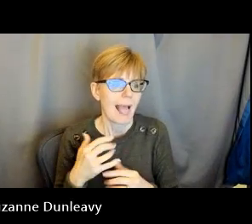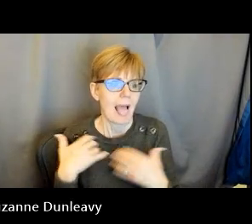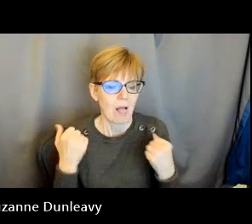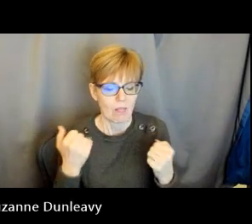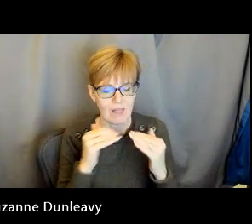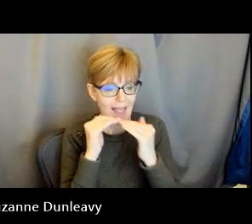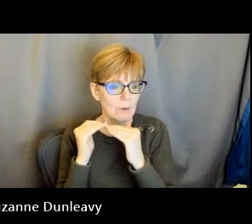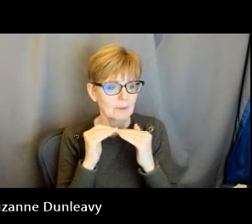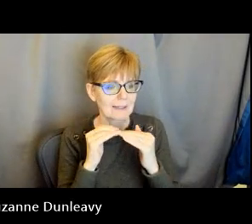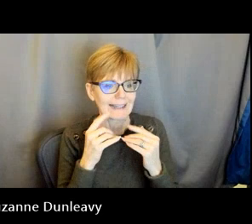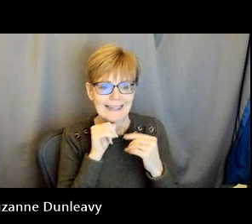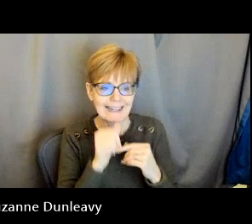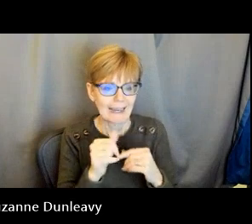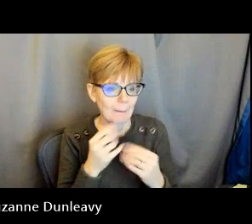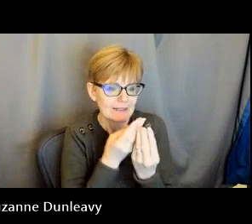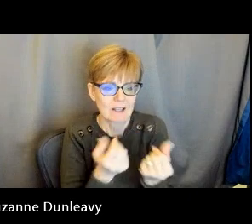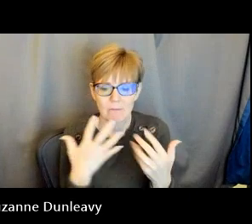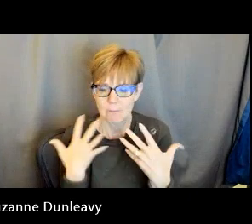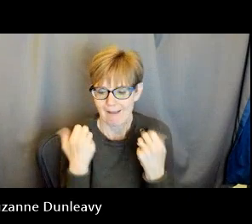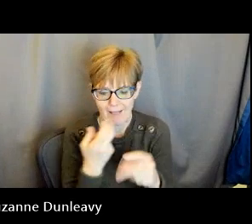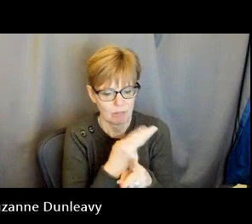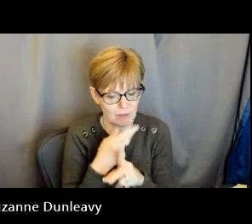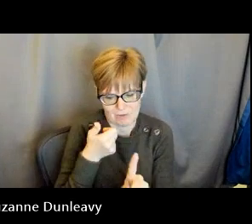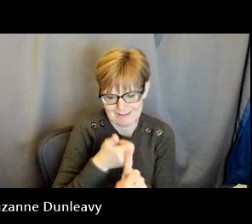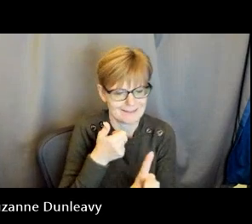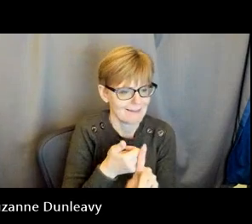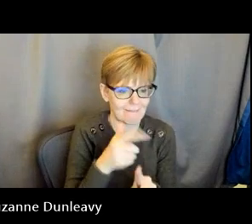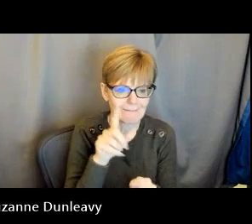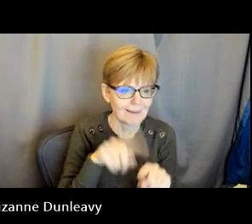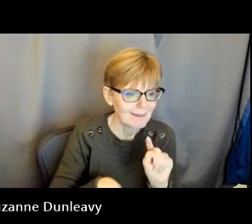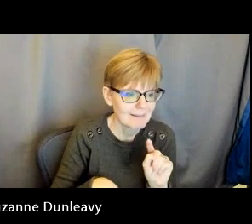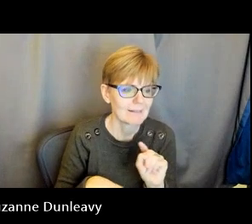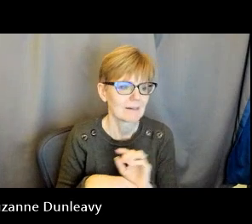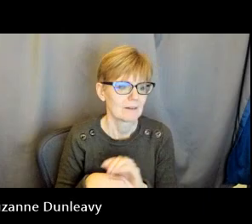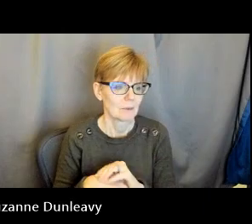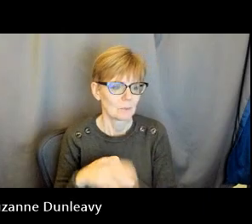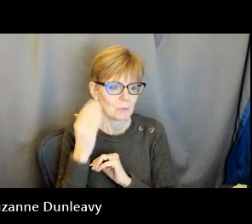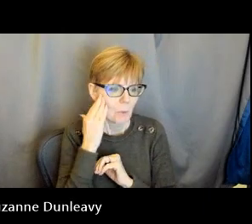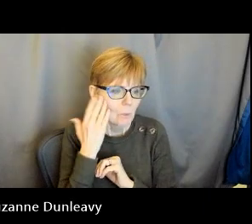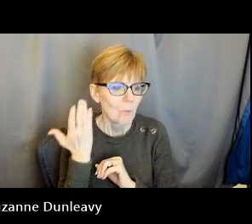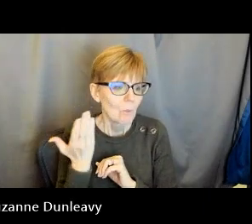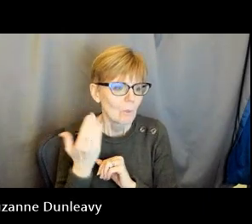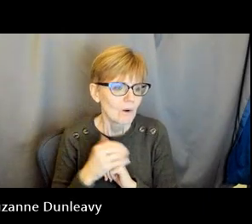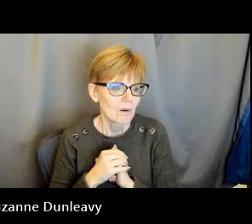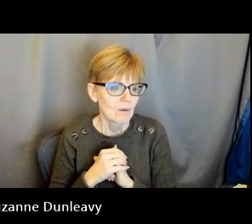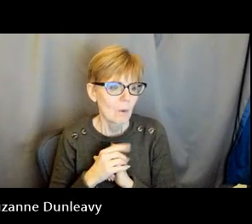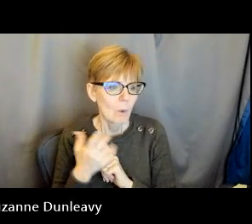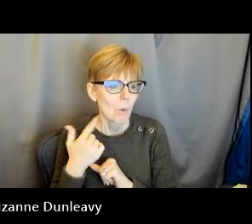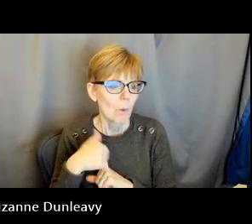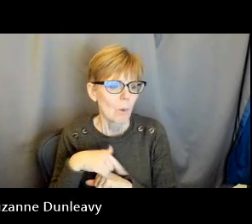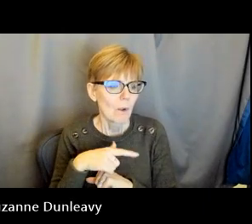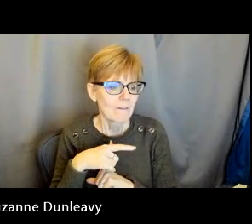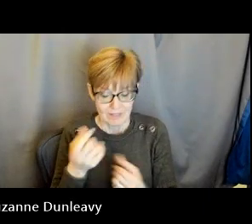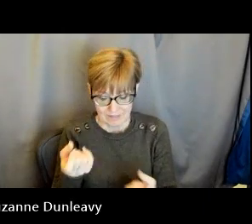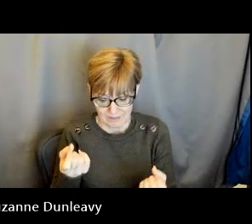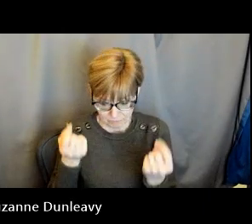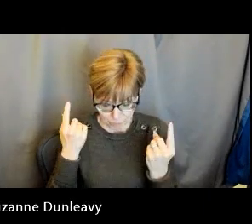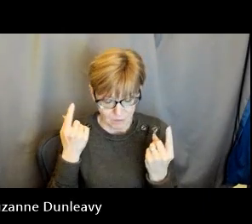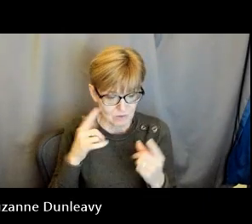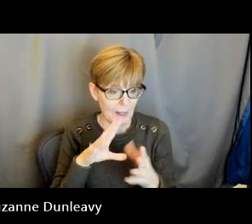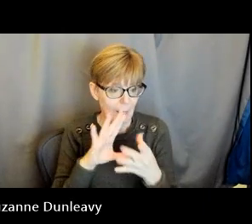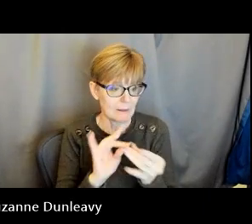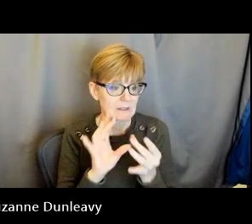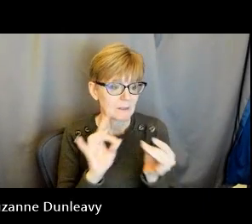together across systems, because health equity requires systemic change, and we are too often fractured